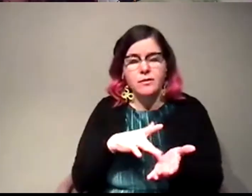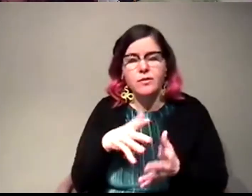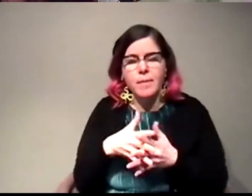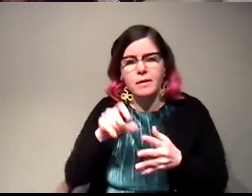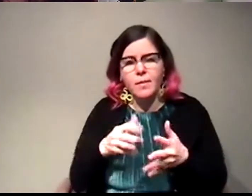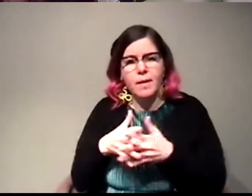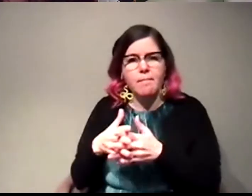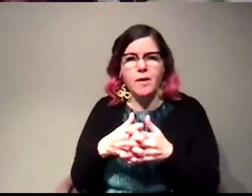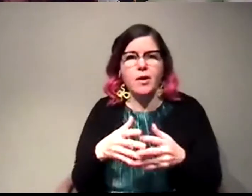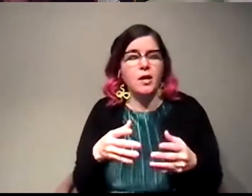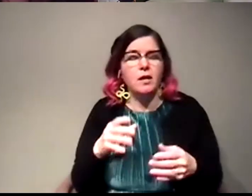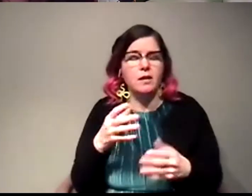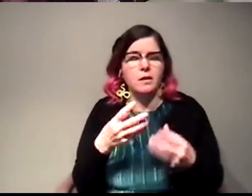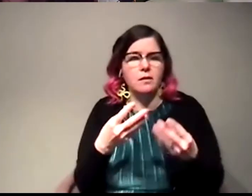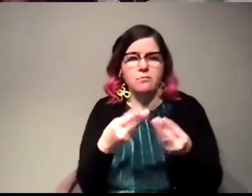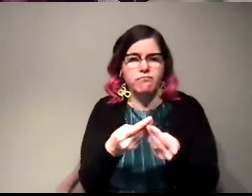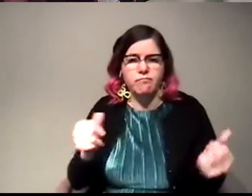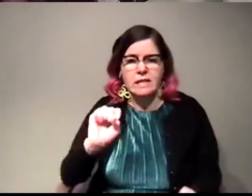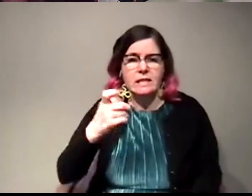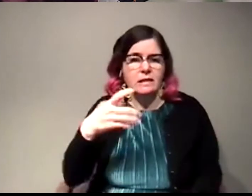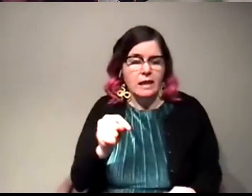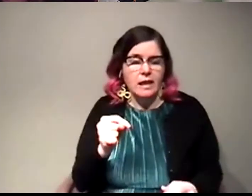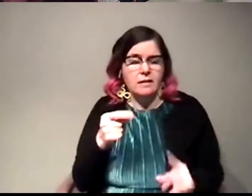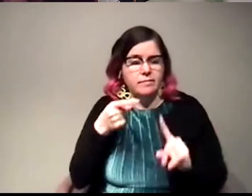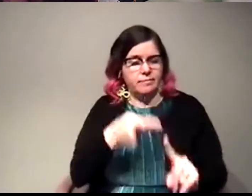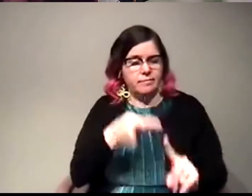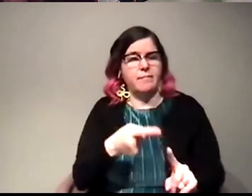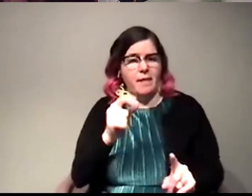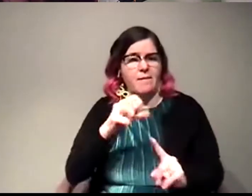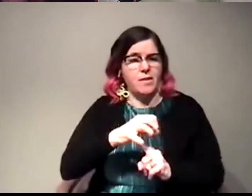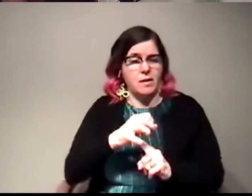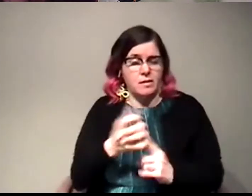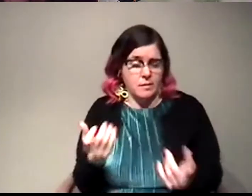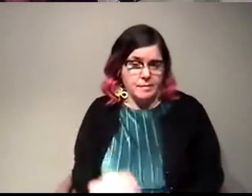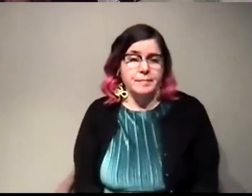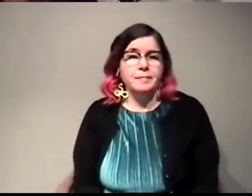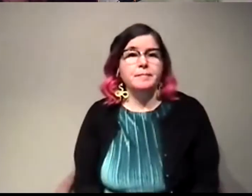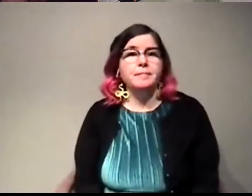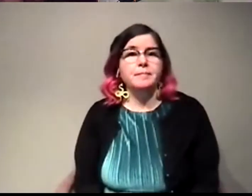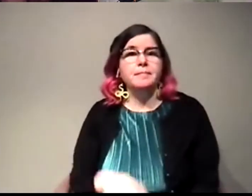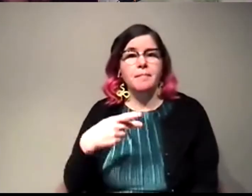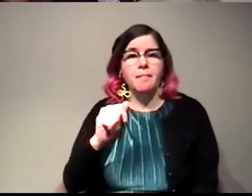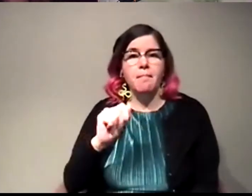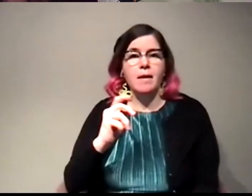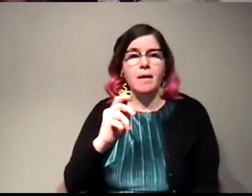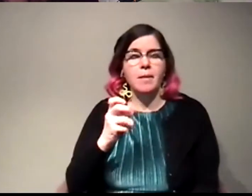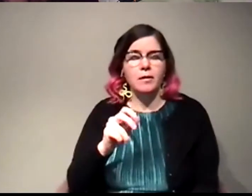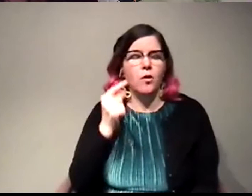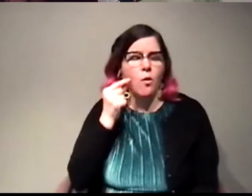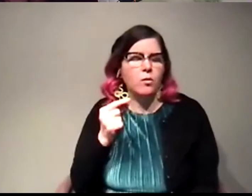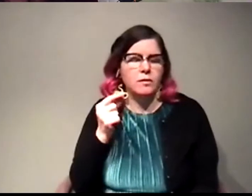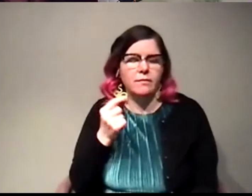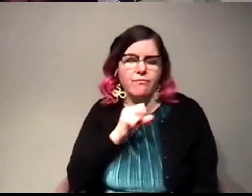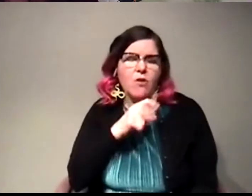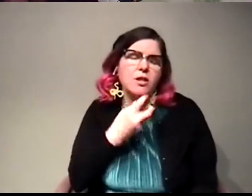have been declared extinct almost as a direct result of chytrid fungus. Notably, the Panamanian golden frog, actually kind of toad, but they're extinct